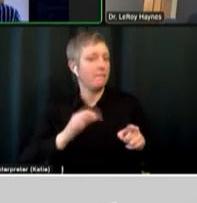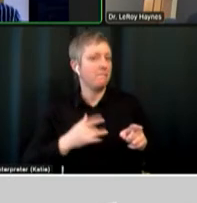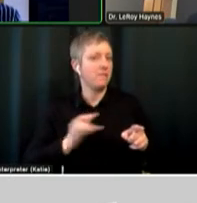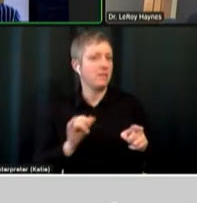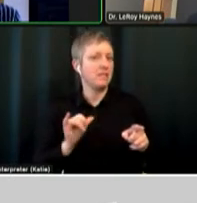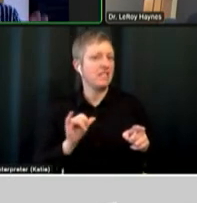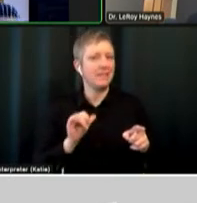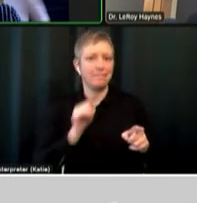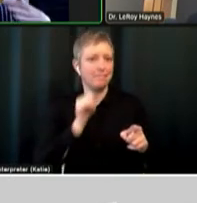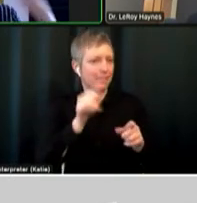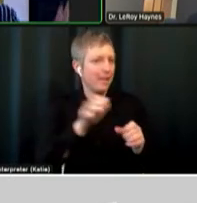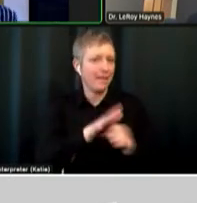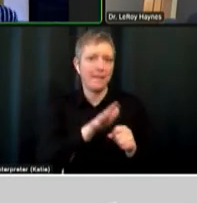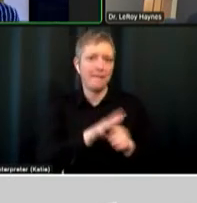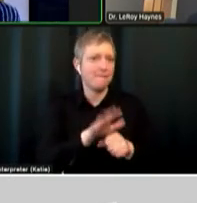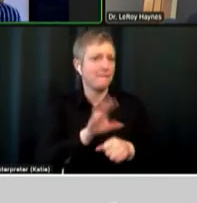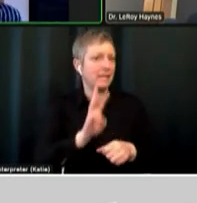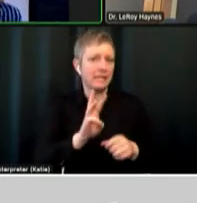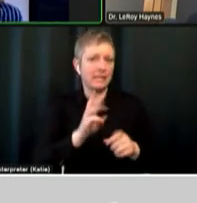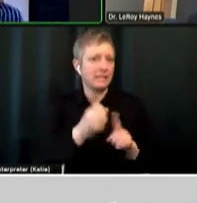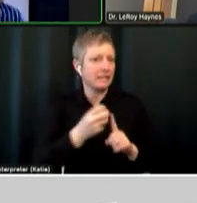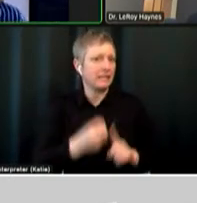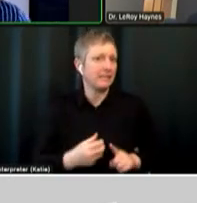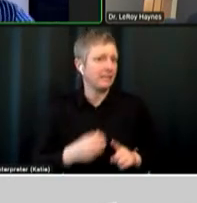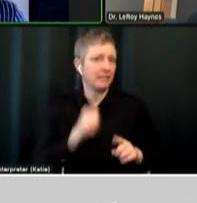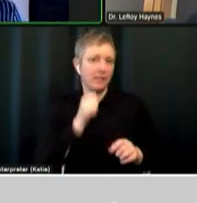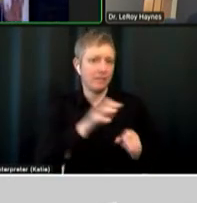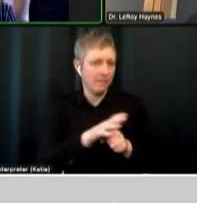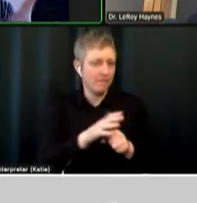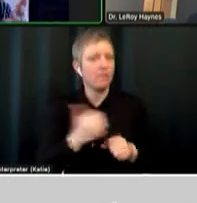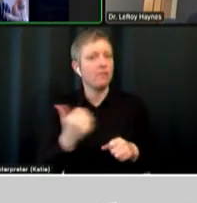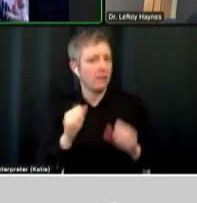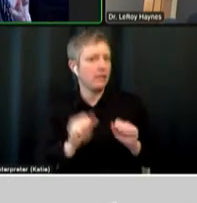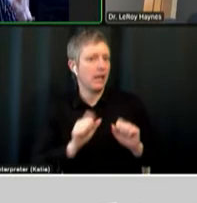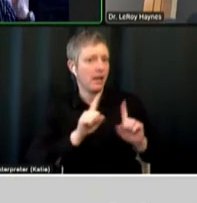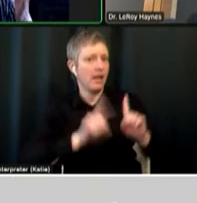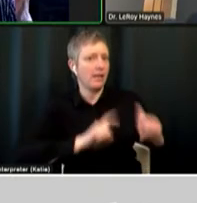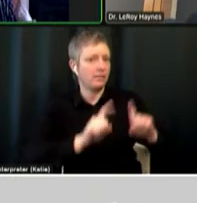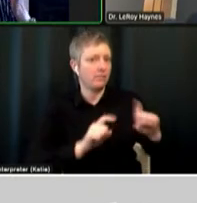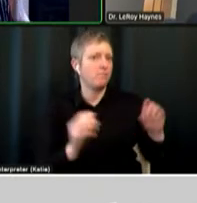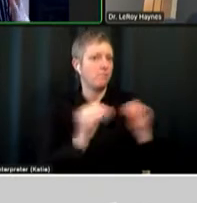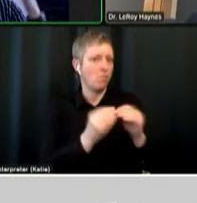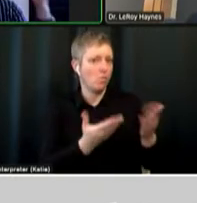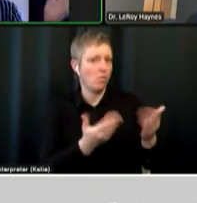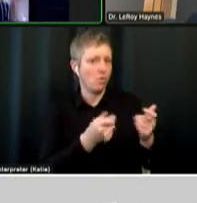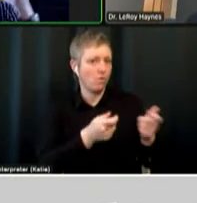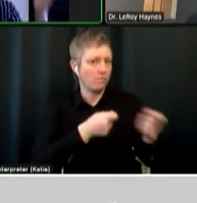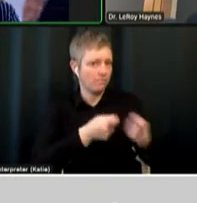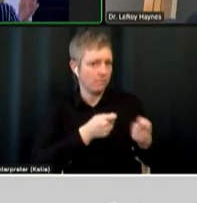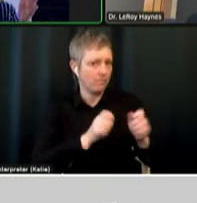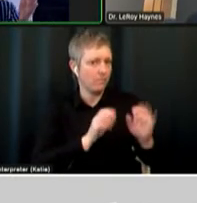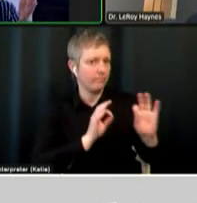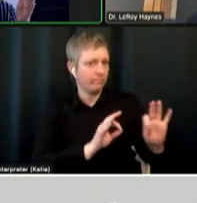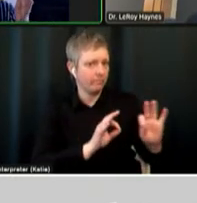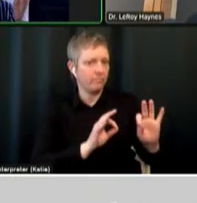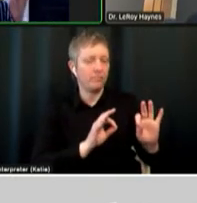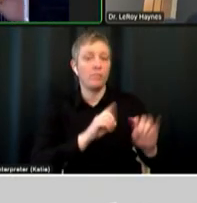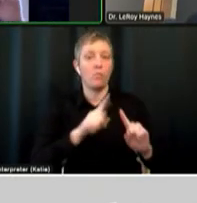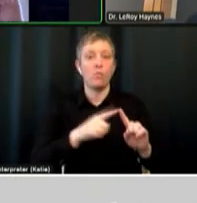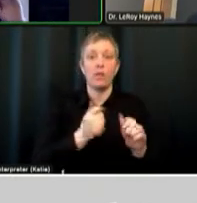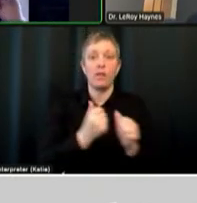6 points, they can ask some follow-up questions. Once they've got that perceptual statement to everybody's